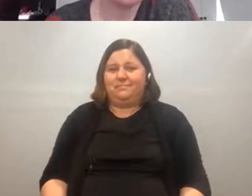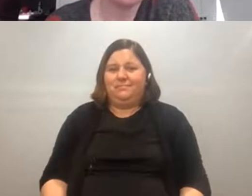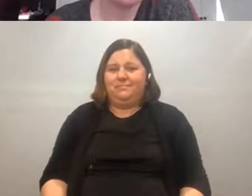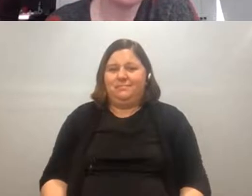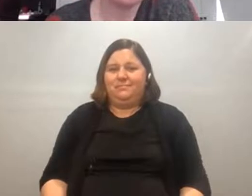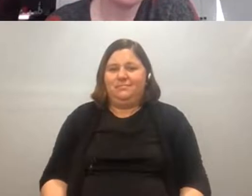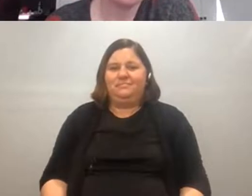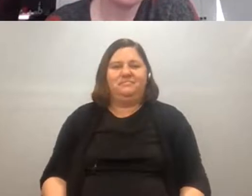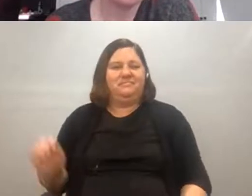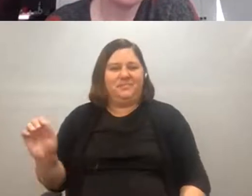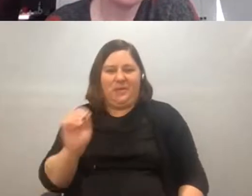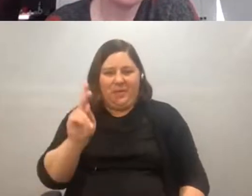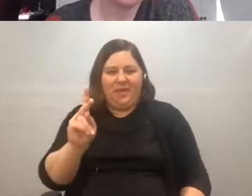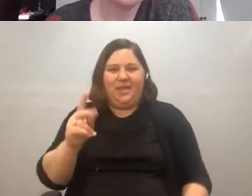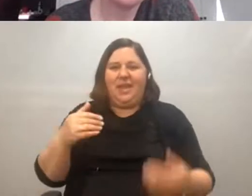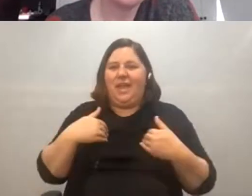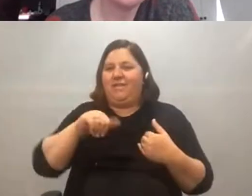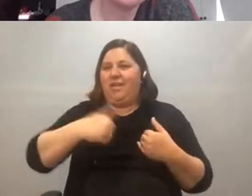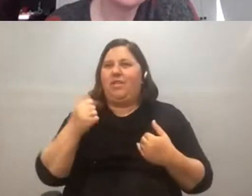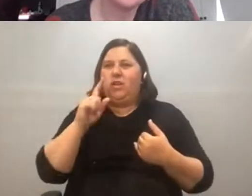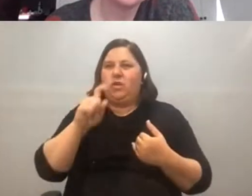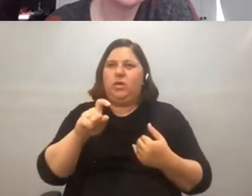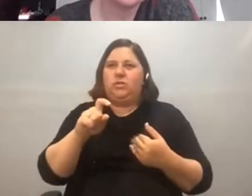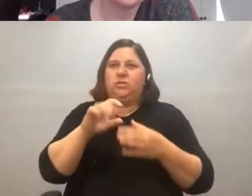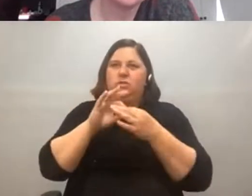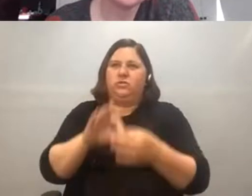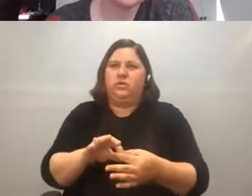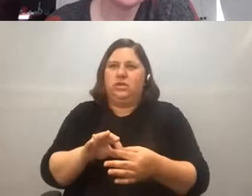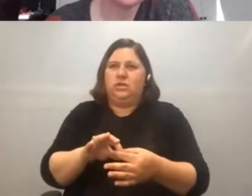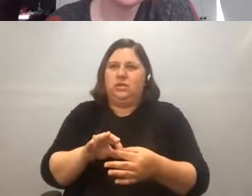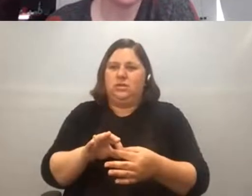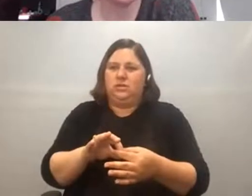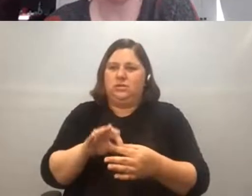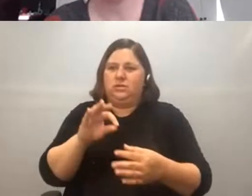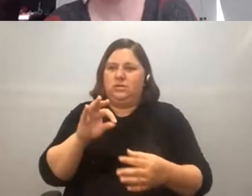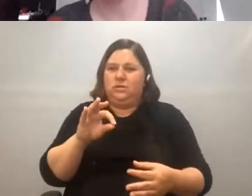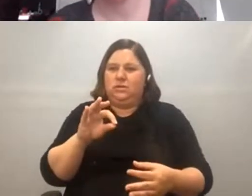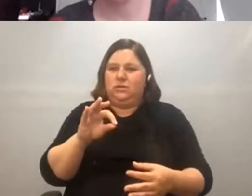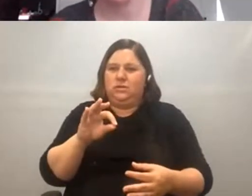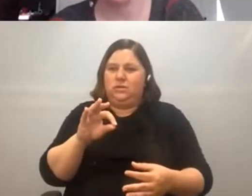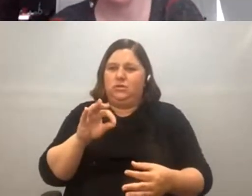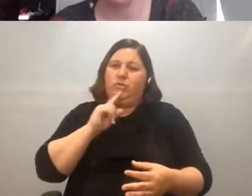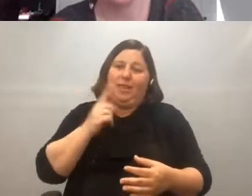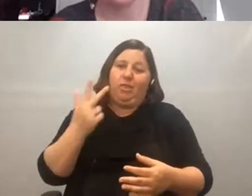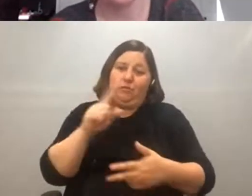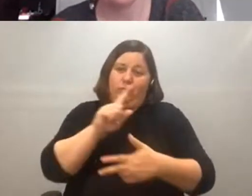okay i have a question here more about uh fabrication um and it's actually three questions